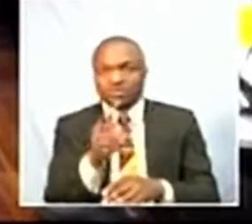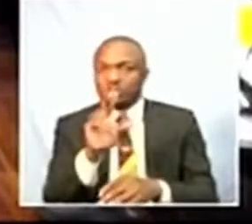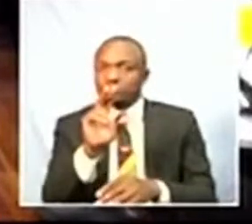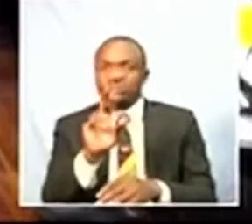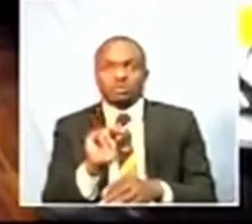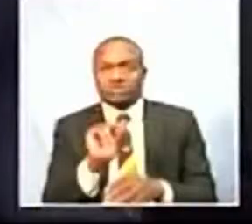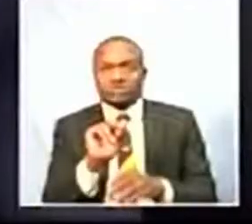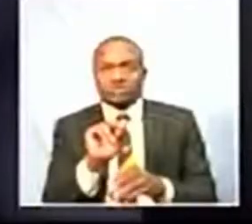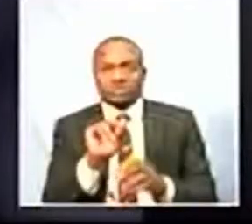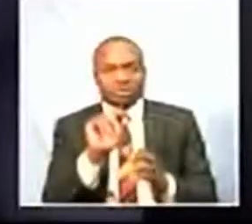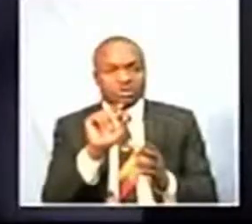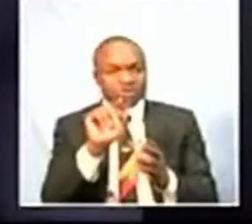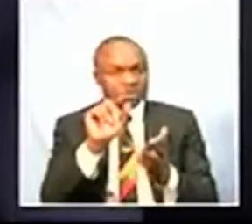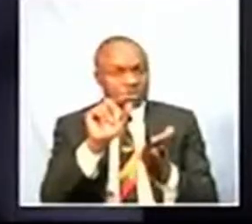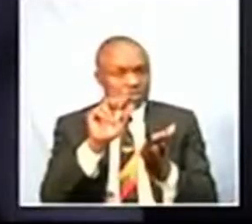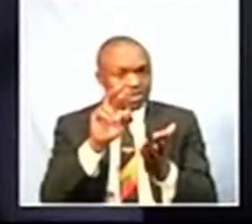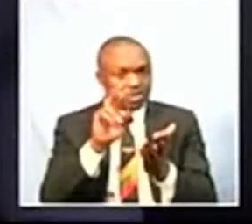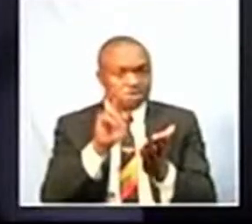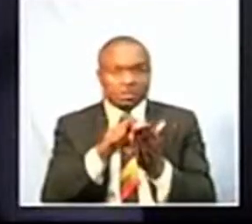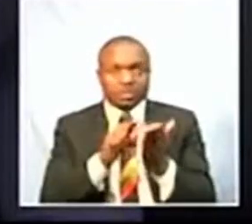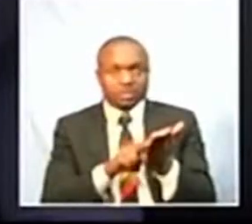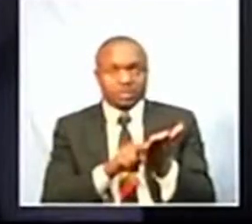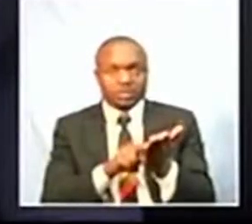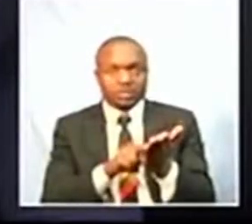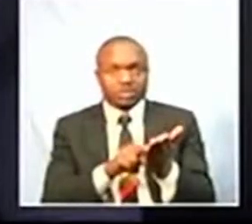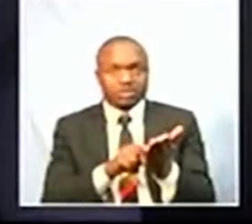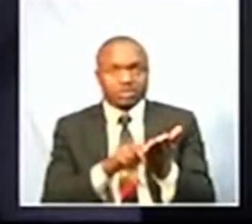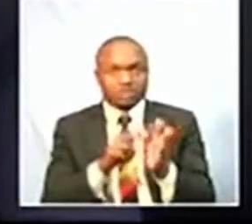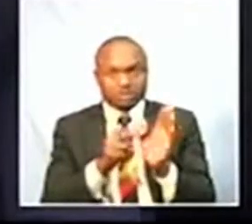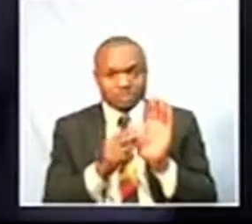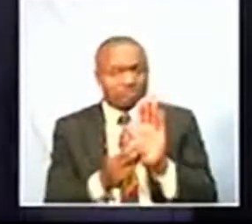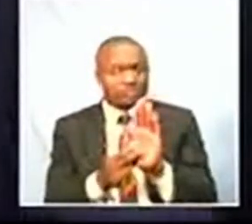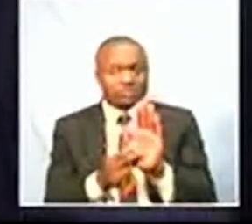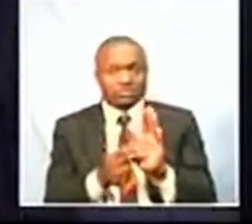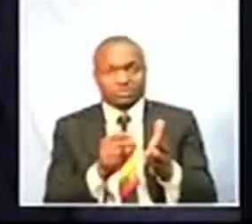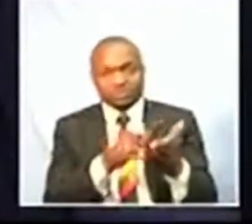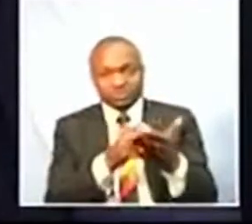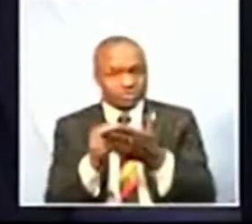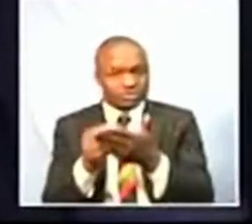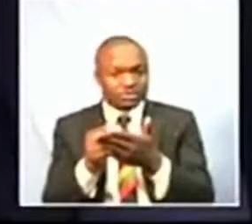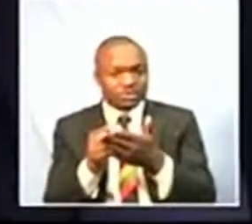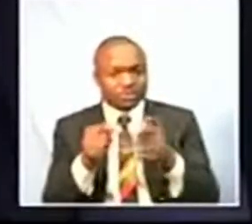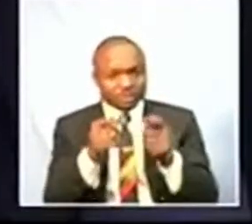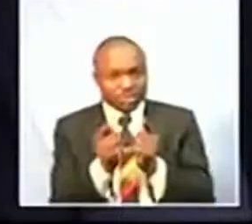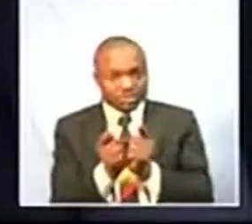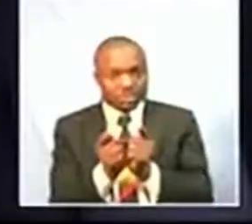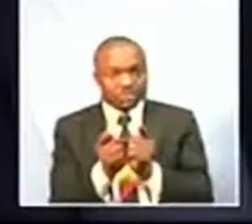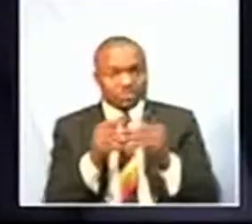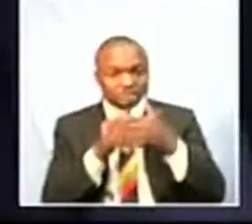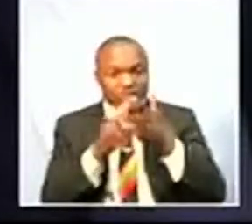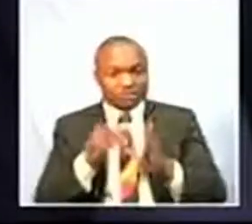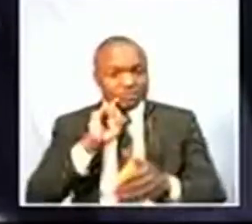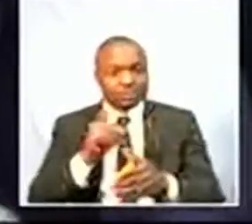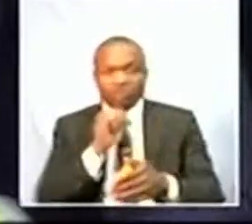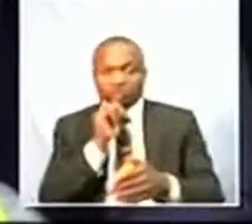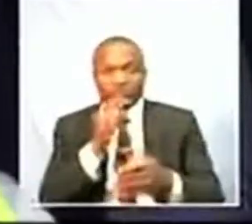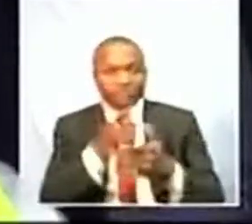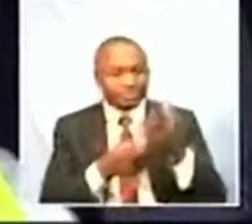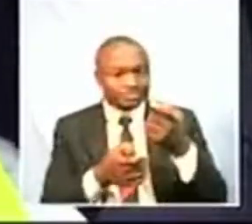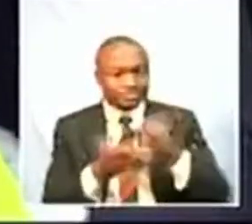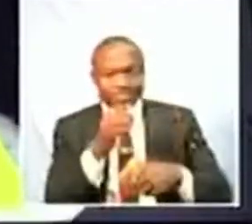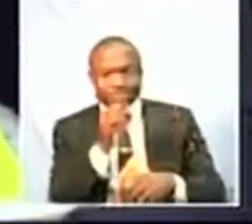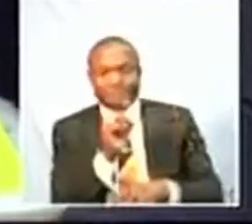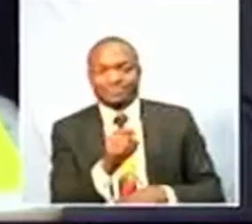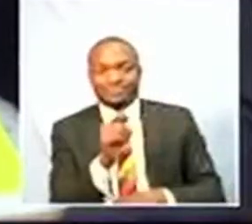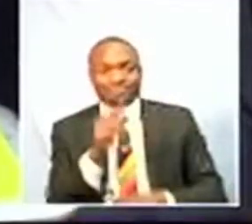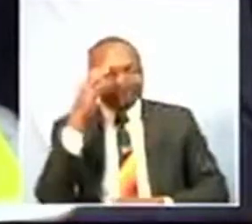in the circular which indicates WDCs or the zonal representatives are not supposed to be consulted, because